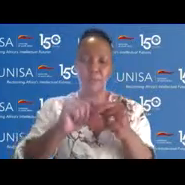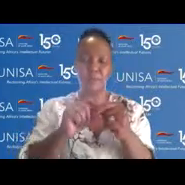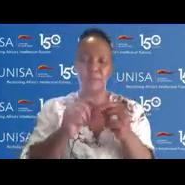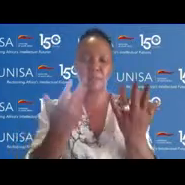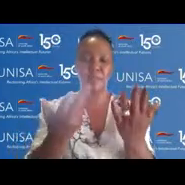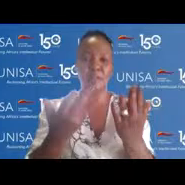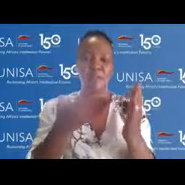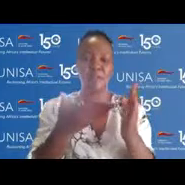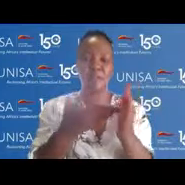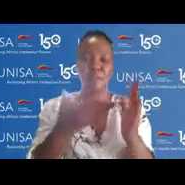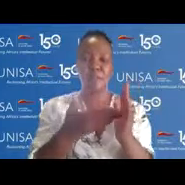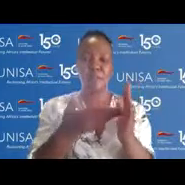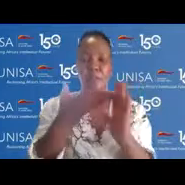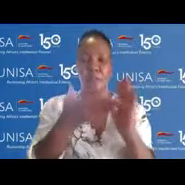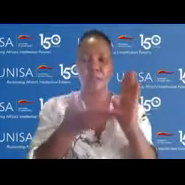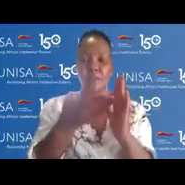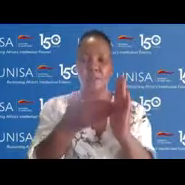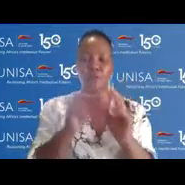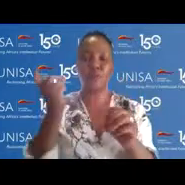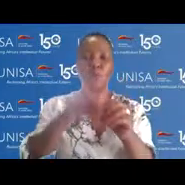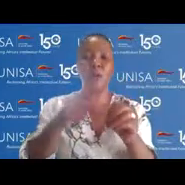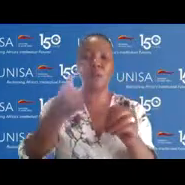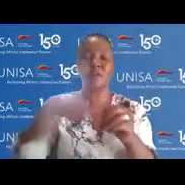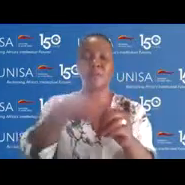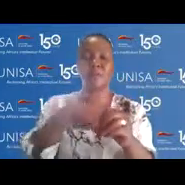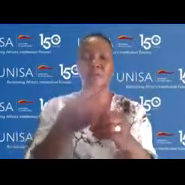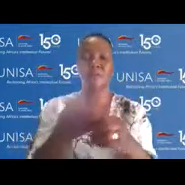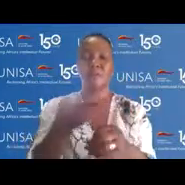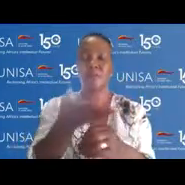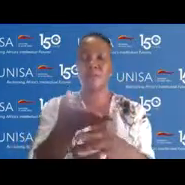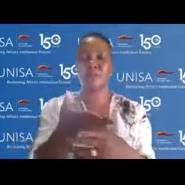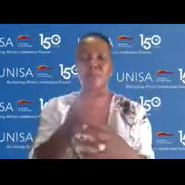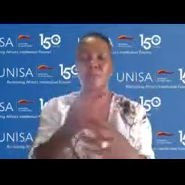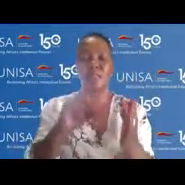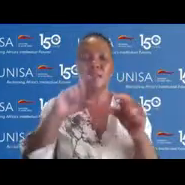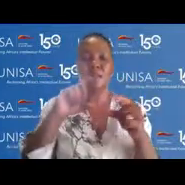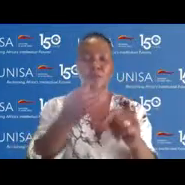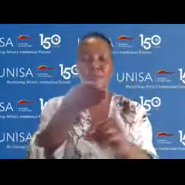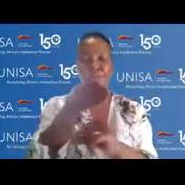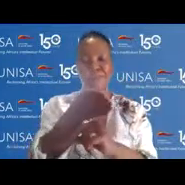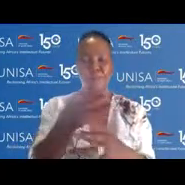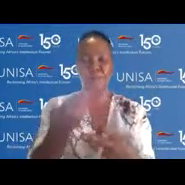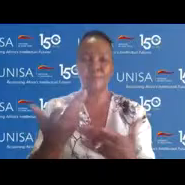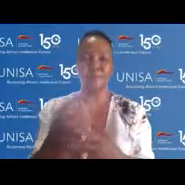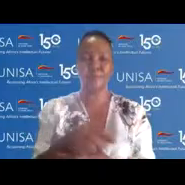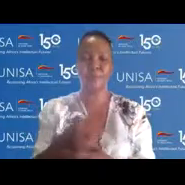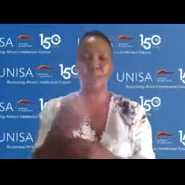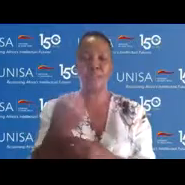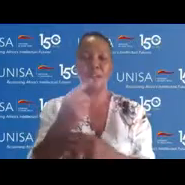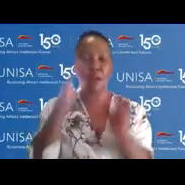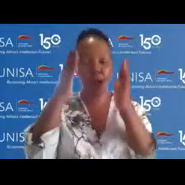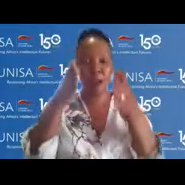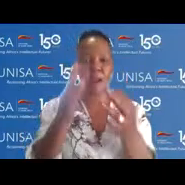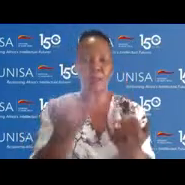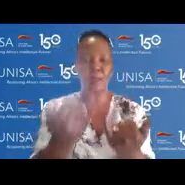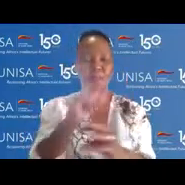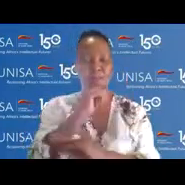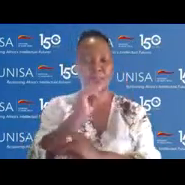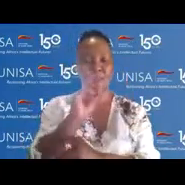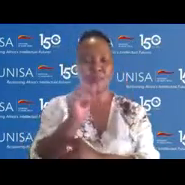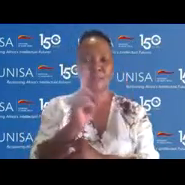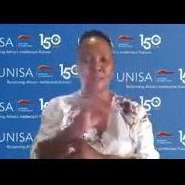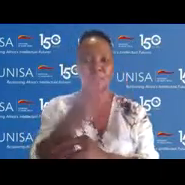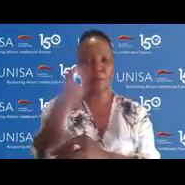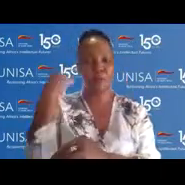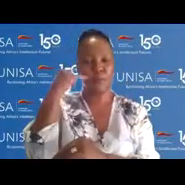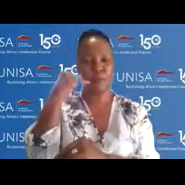want to join that session, the links are available on there. So the one that we're focusing on this morning is the mobile learning,